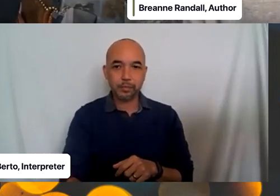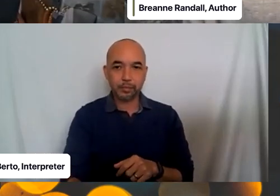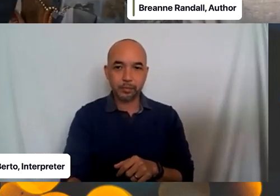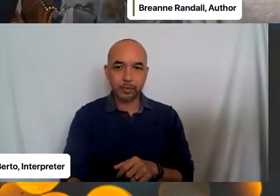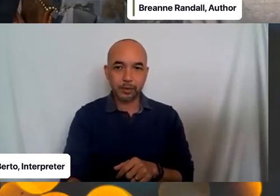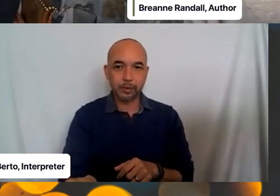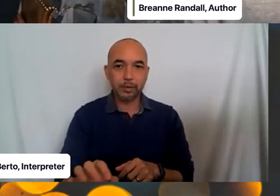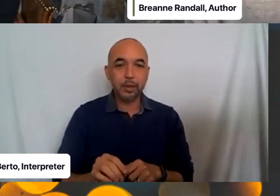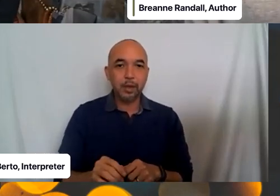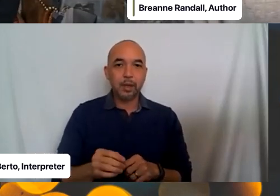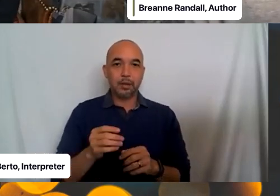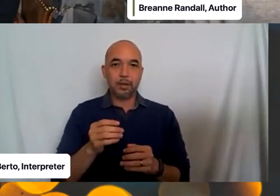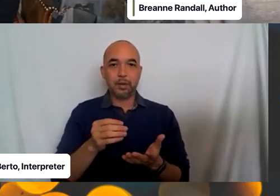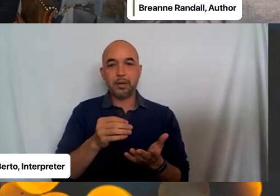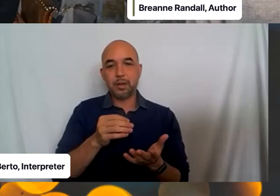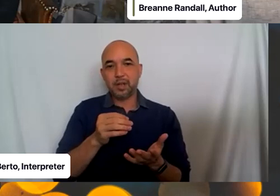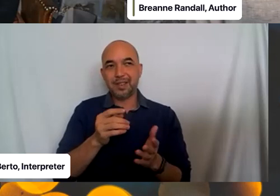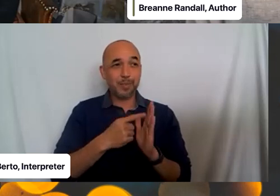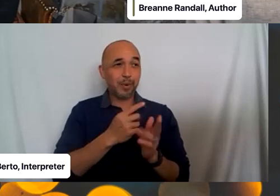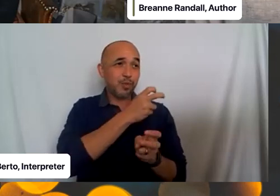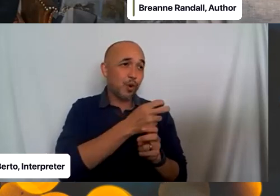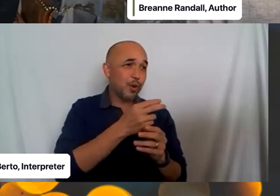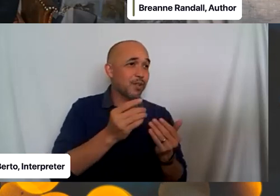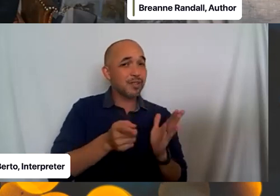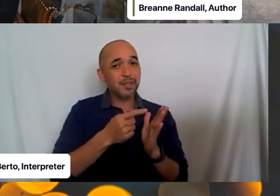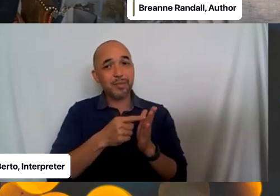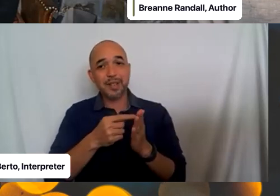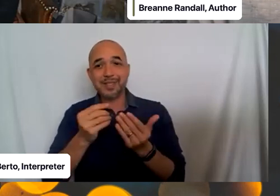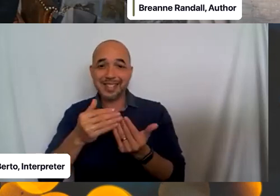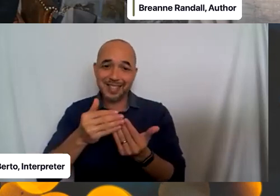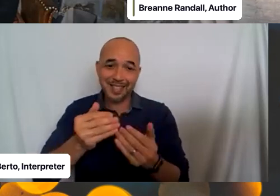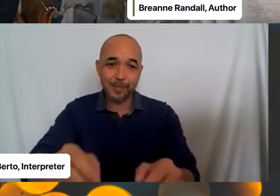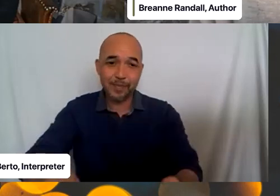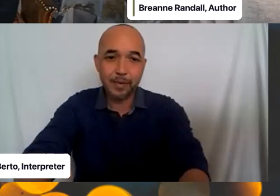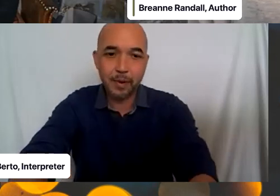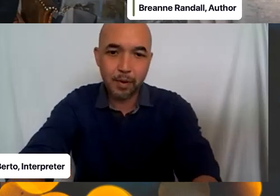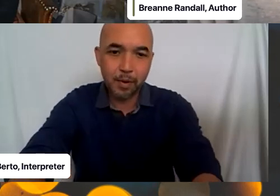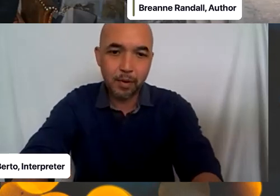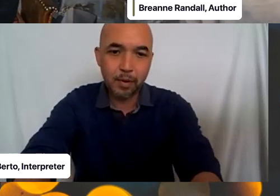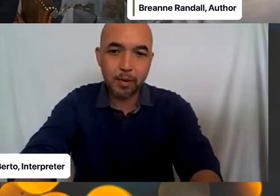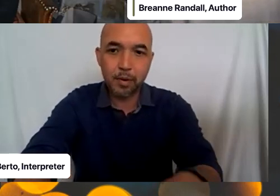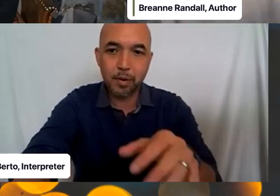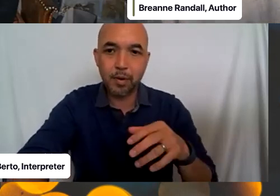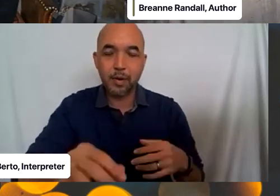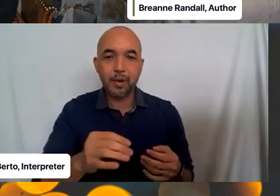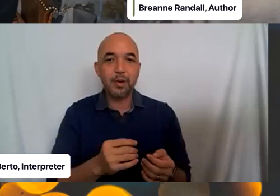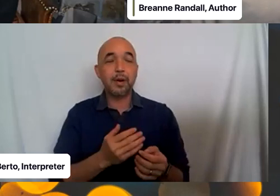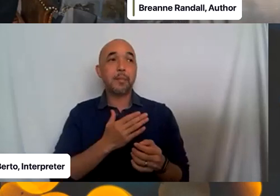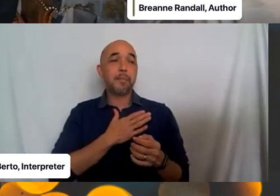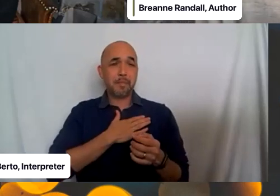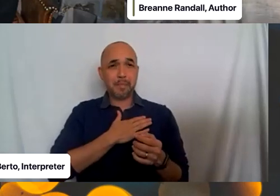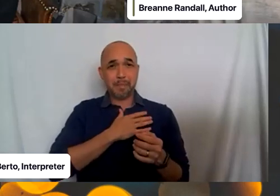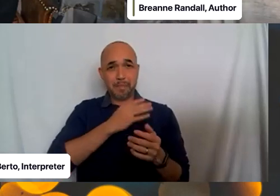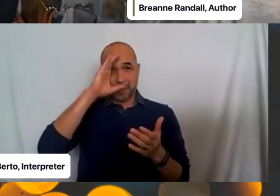it's difficult and sometimes it's really, really easy. My husband is a saint sent from heaven. So